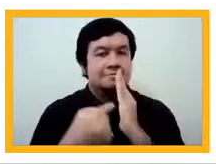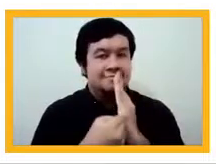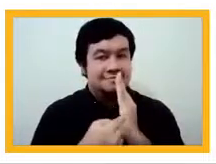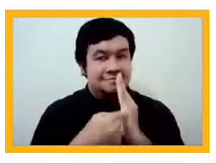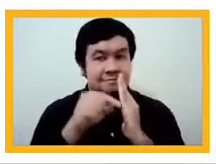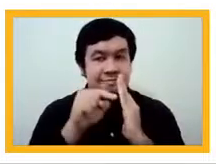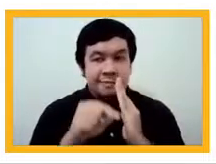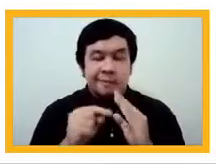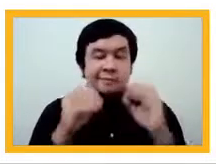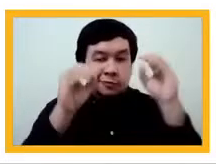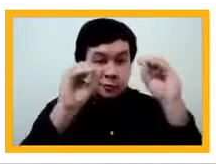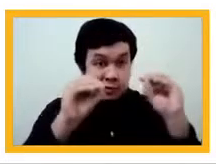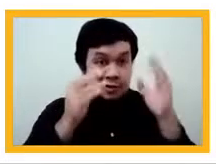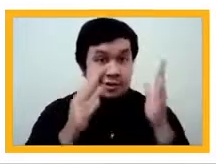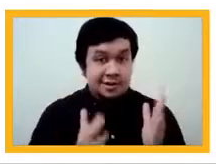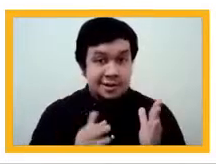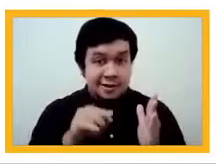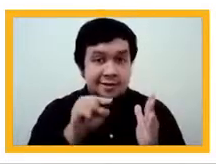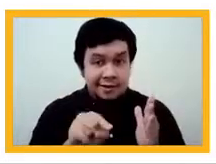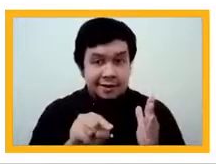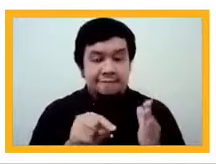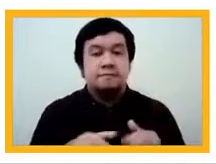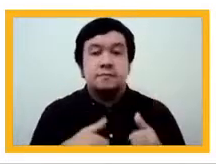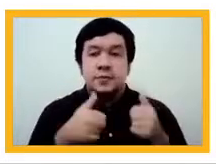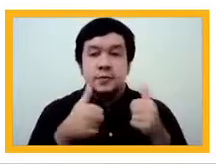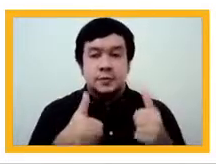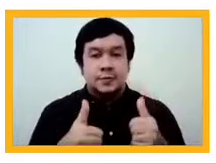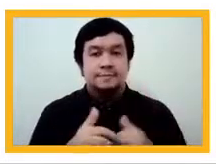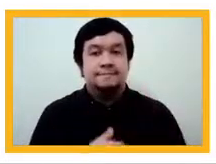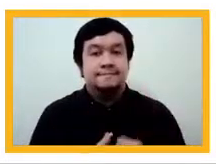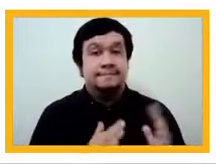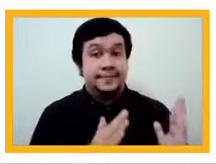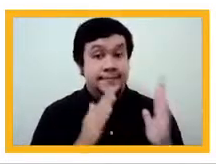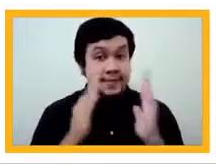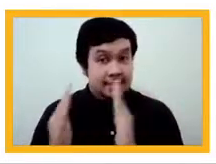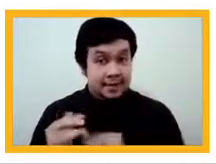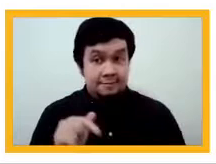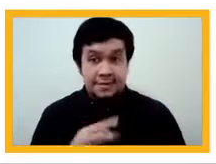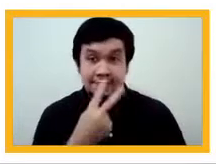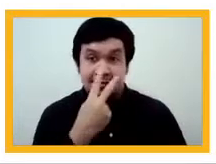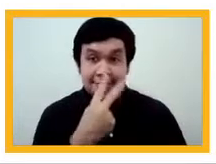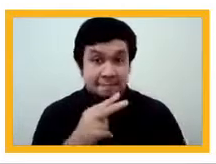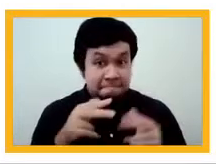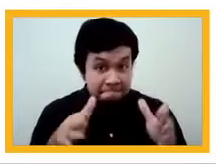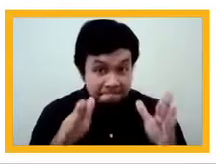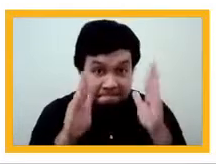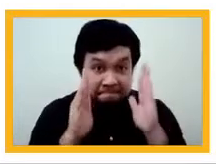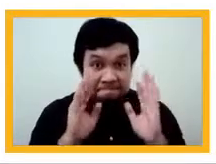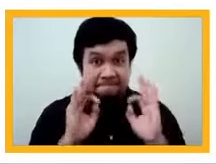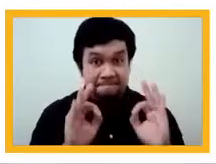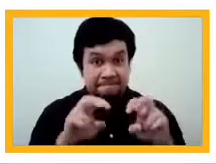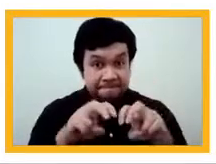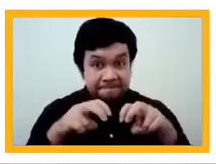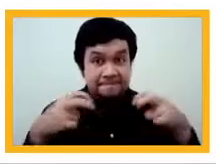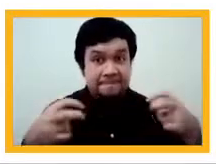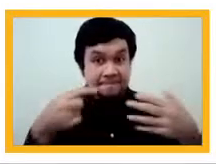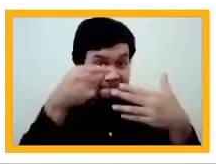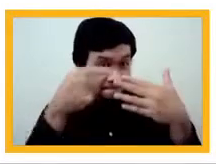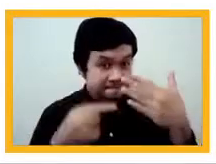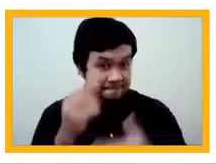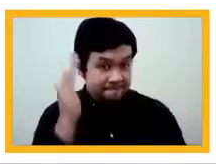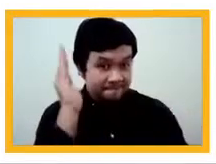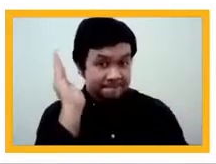suggest we move now to the experts and hear from the experts what they see and what they're doing